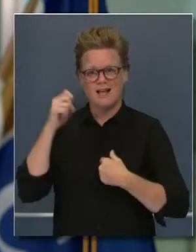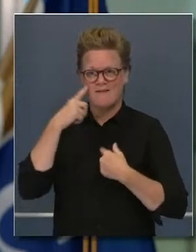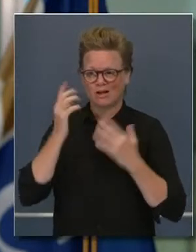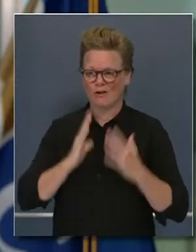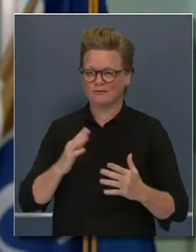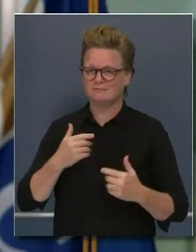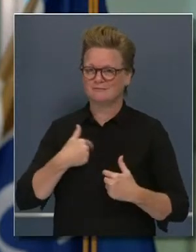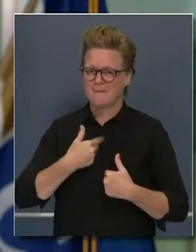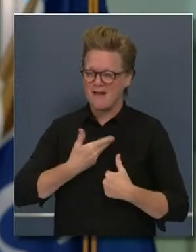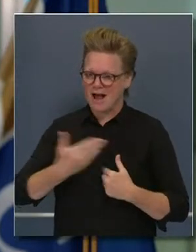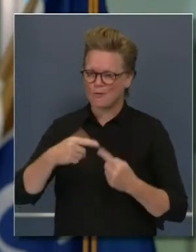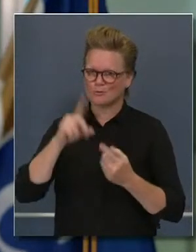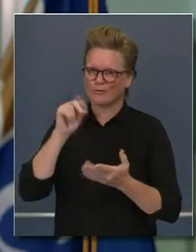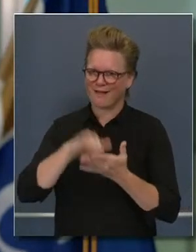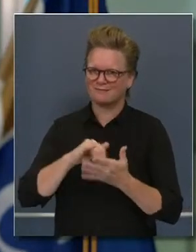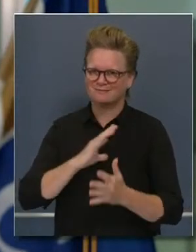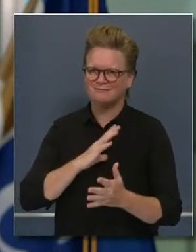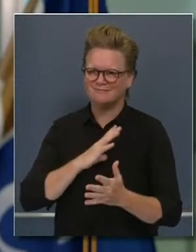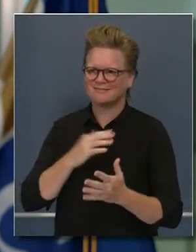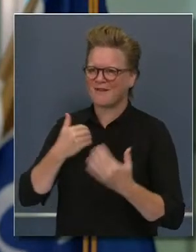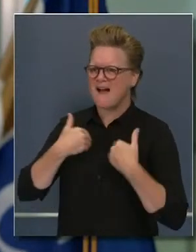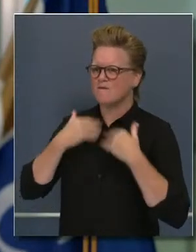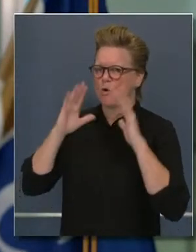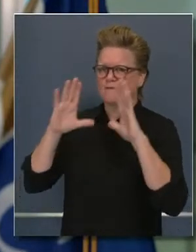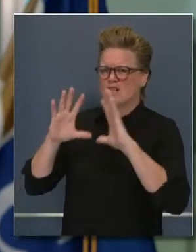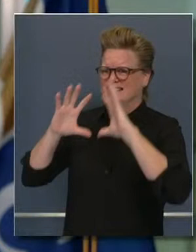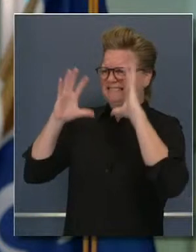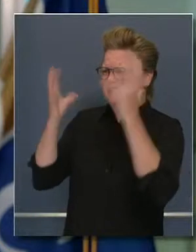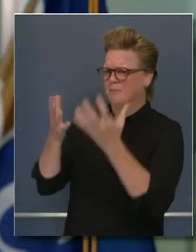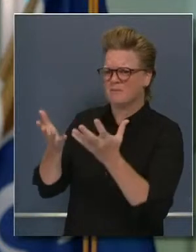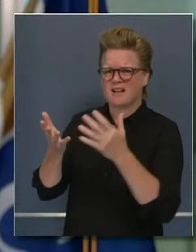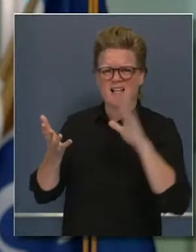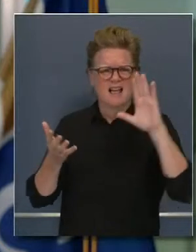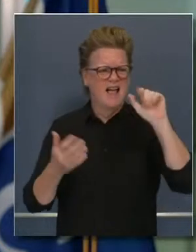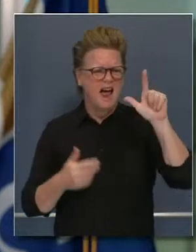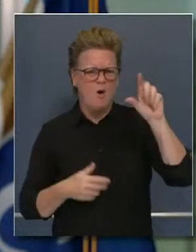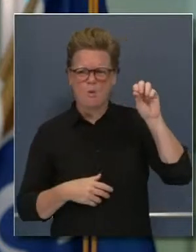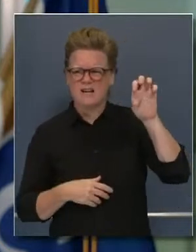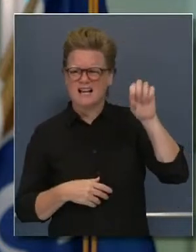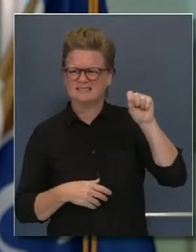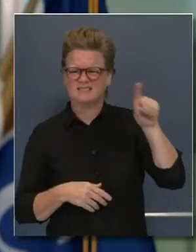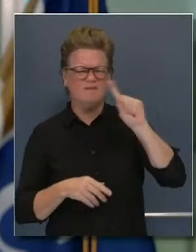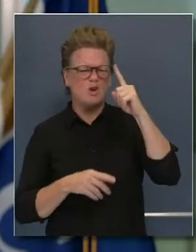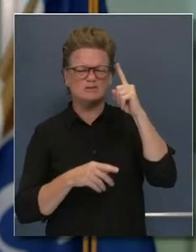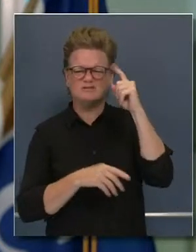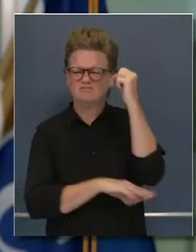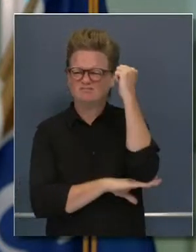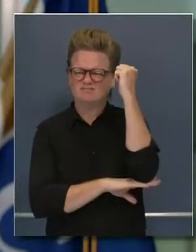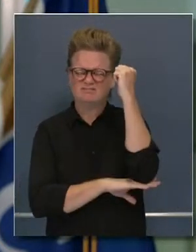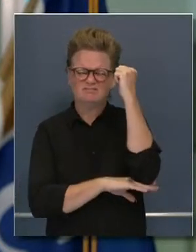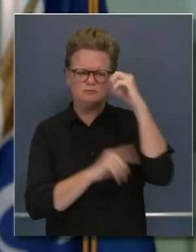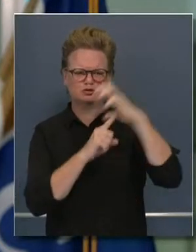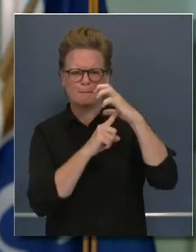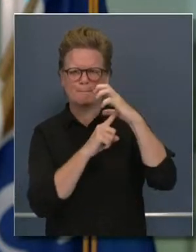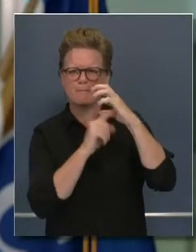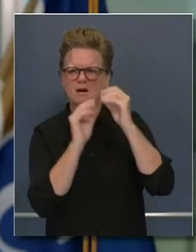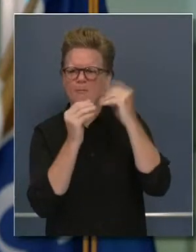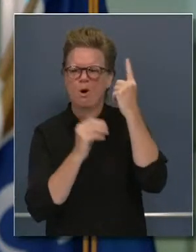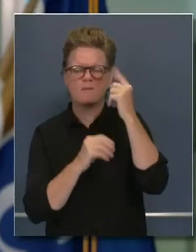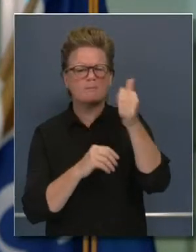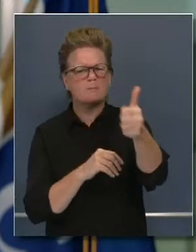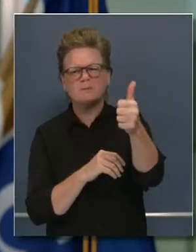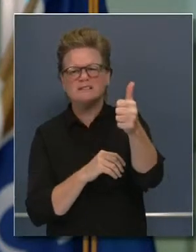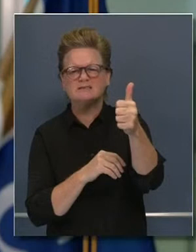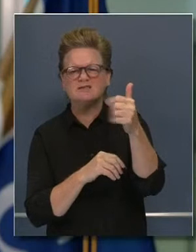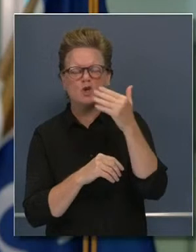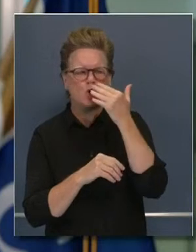Service, which is best in class. And so we continue to do our job, continue to recognize that